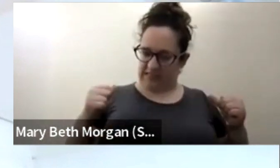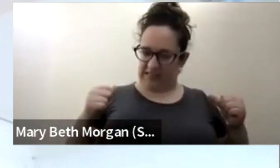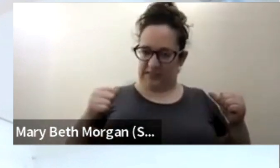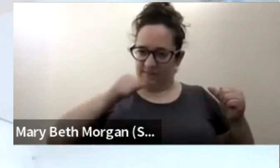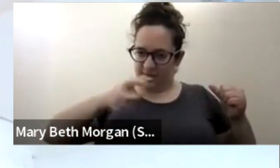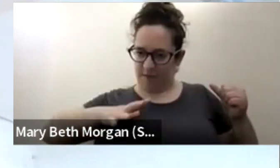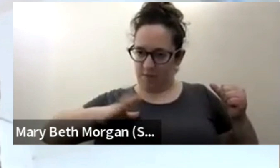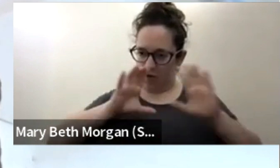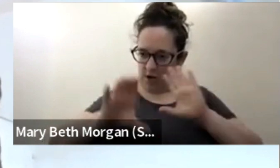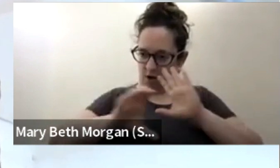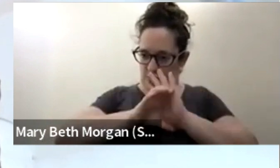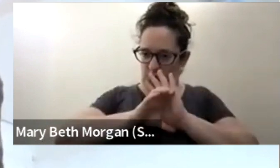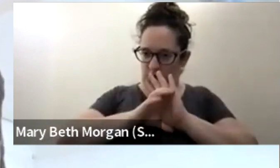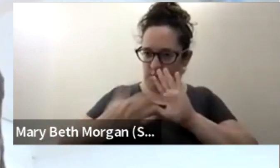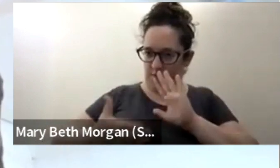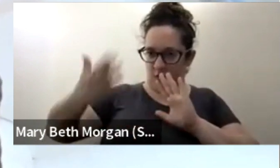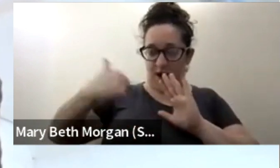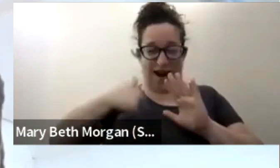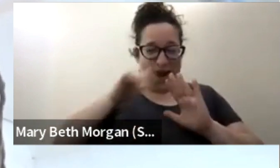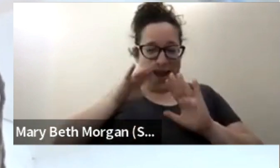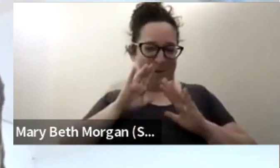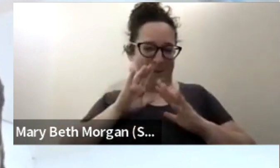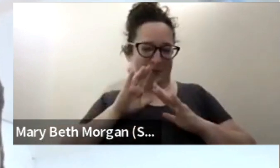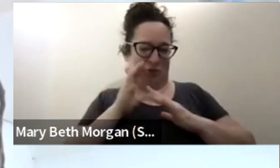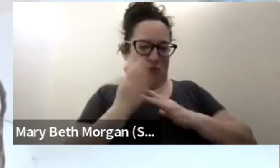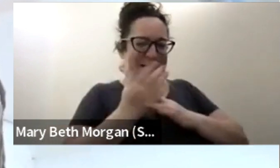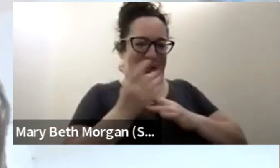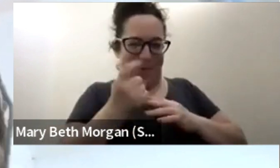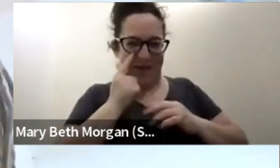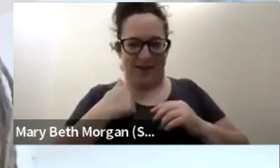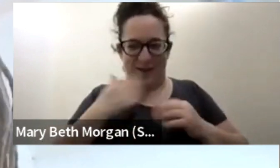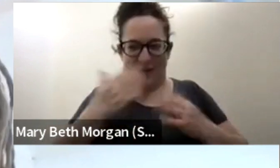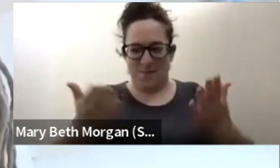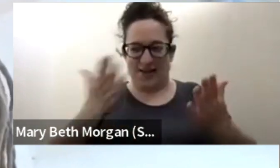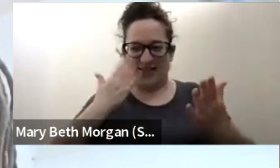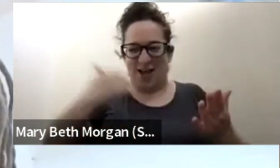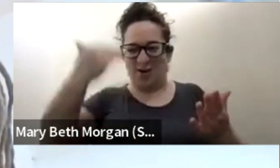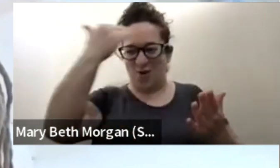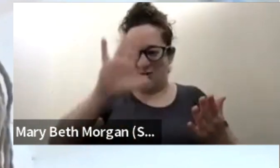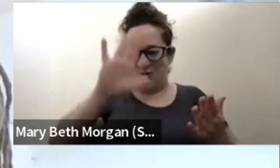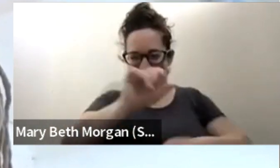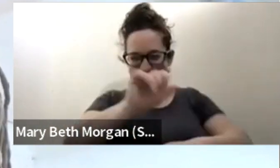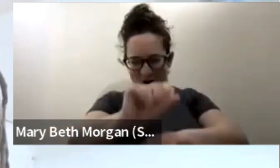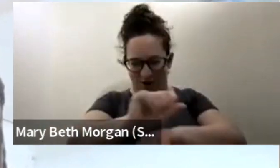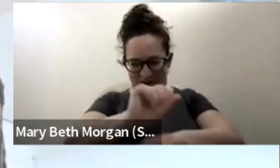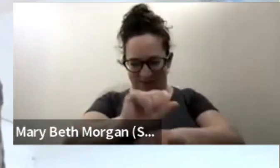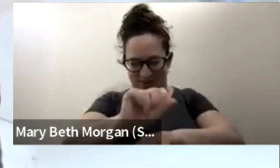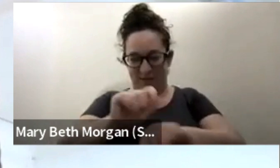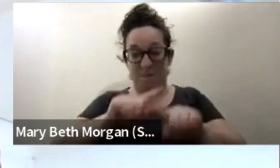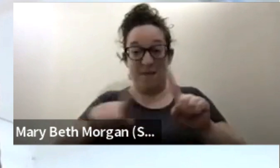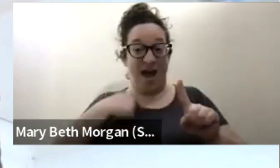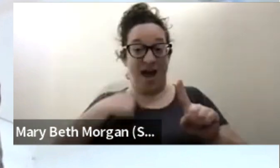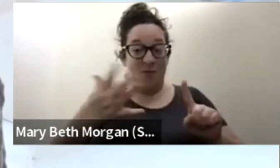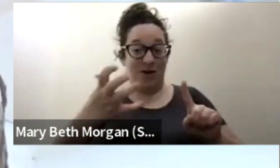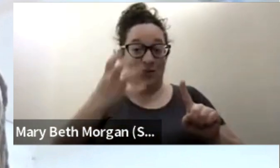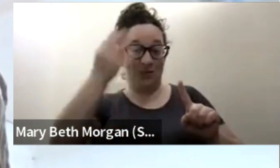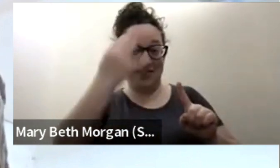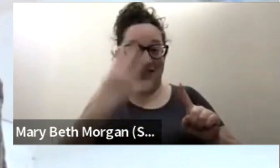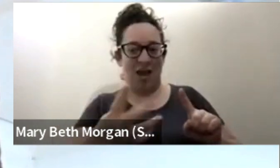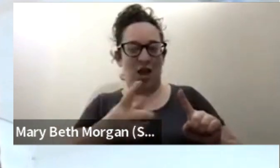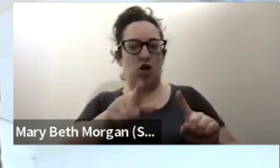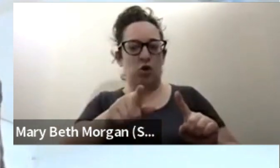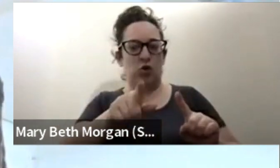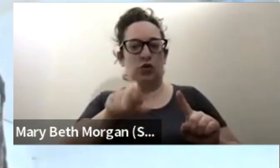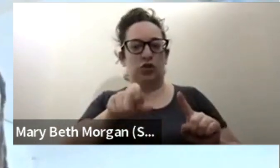release female characters before in different ways. I'm cheating here because I know your work. I would say